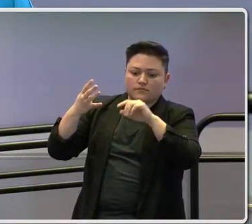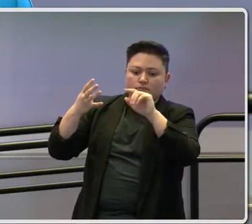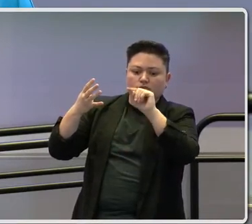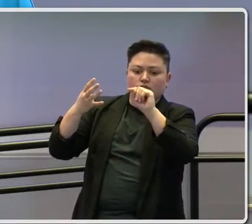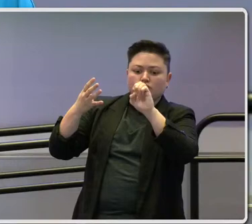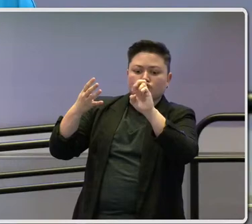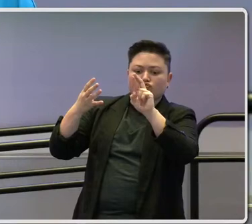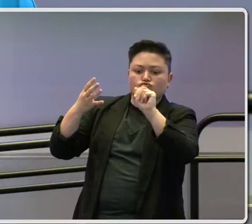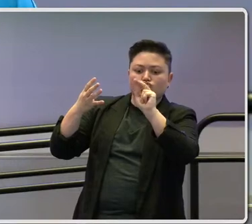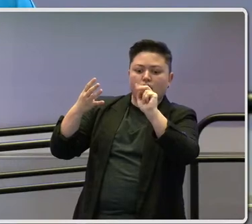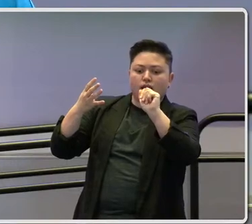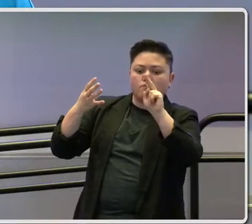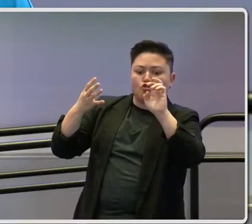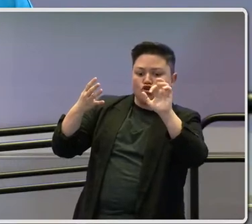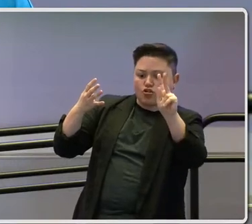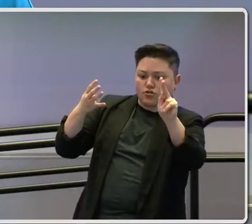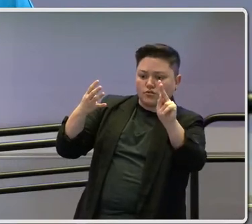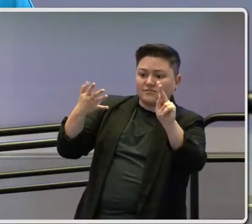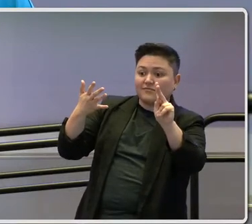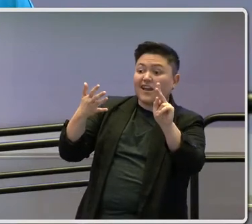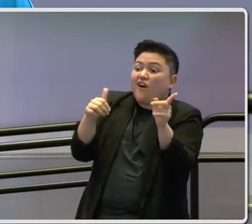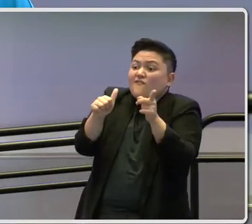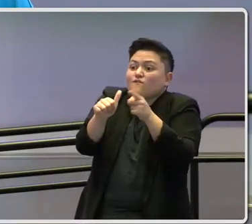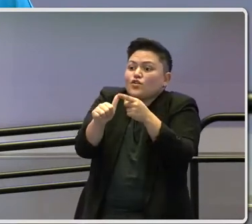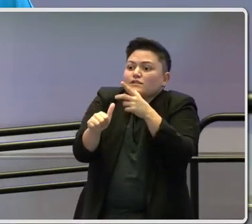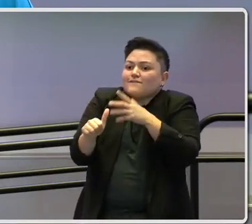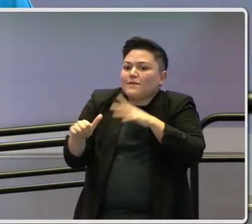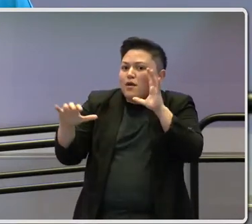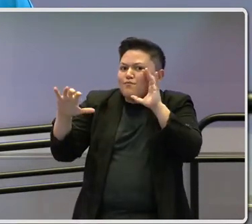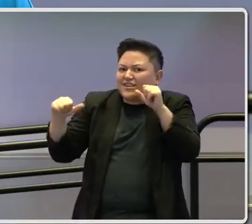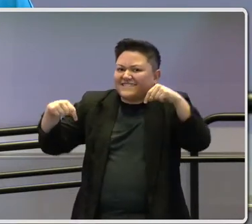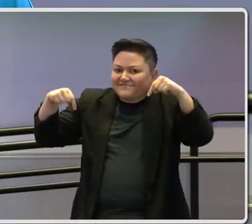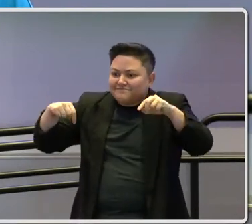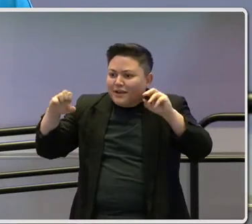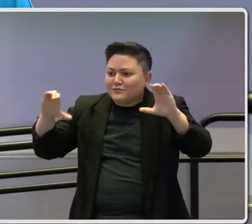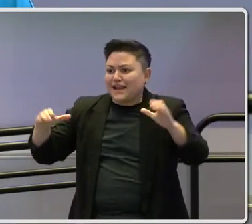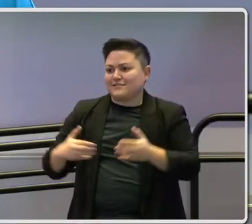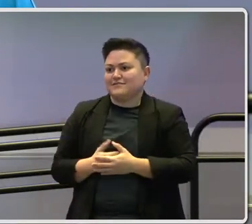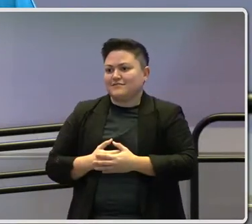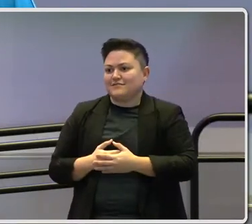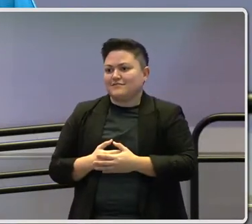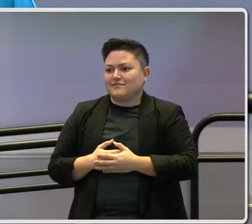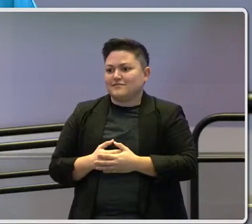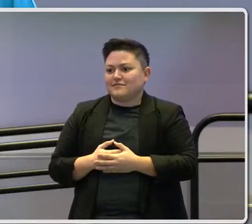Tarana Burke, and our first female president of this college,